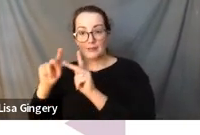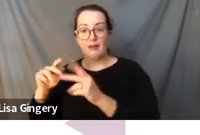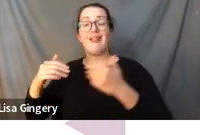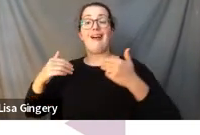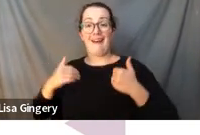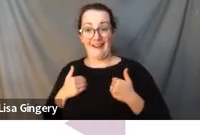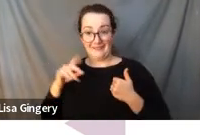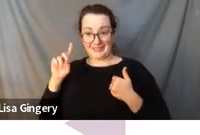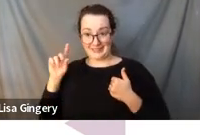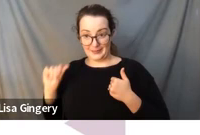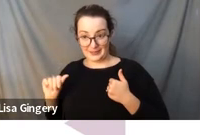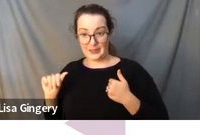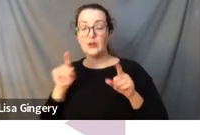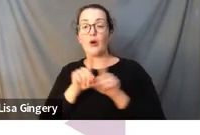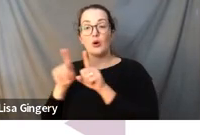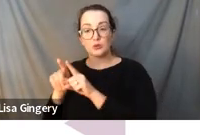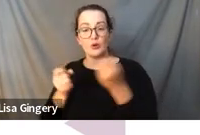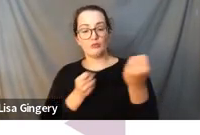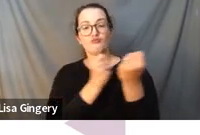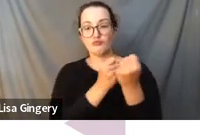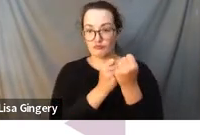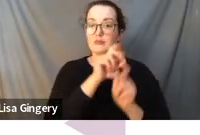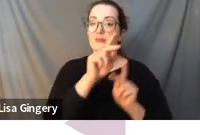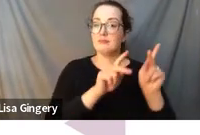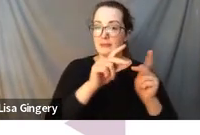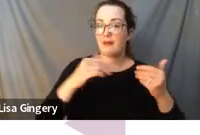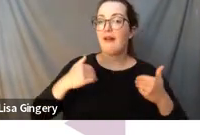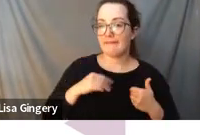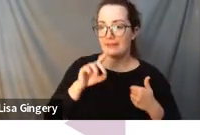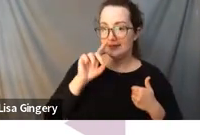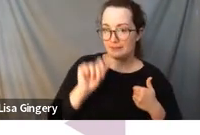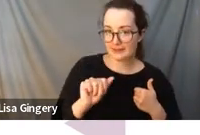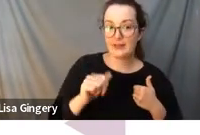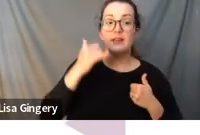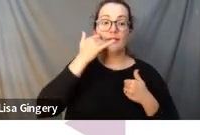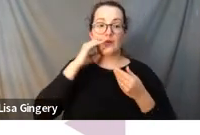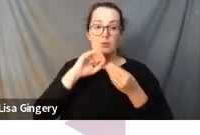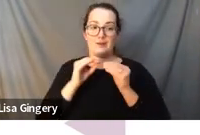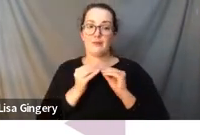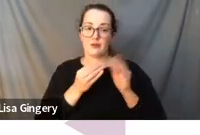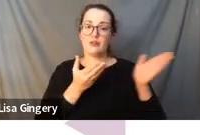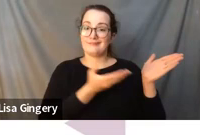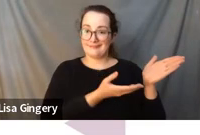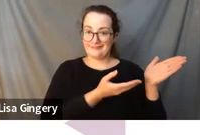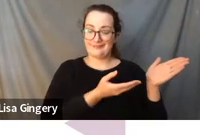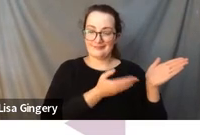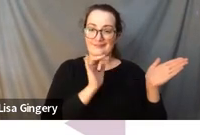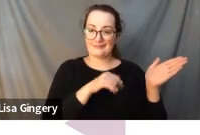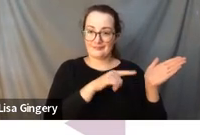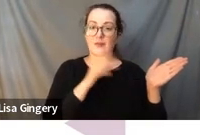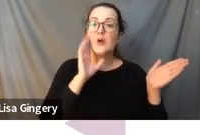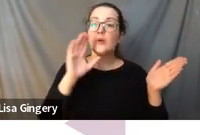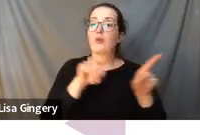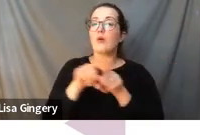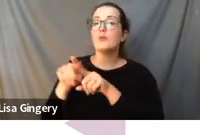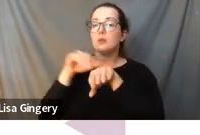disabilities. And we have our phone number here on the slide, which will also be in what we send out, and our website,